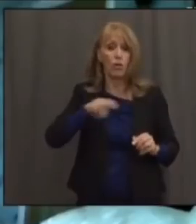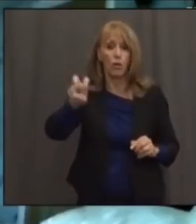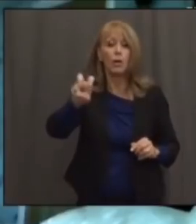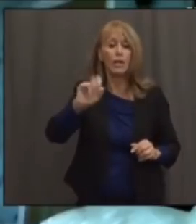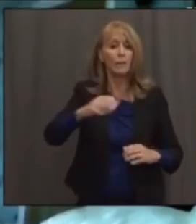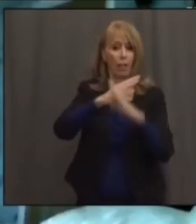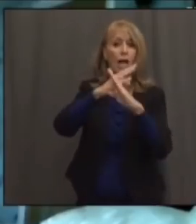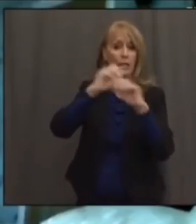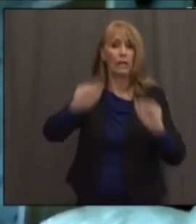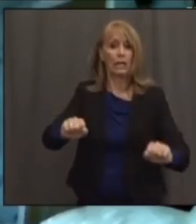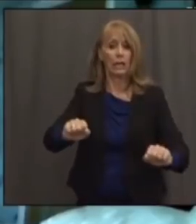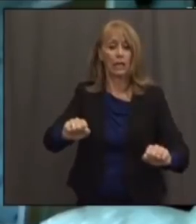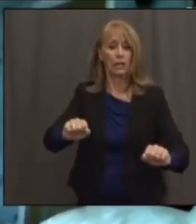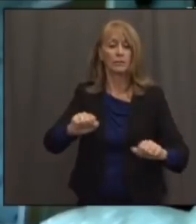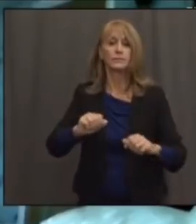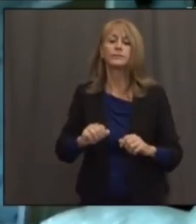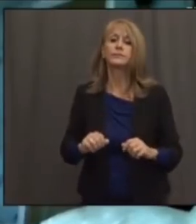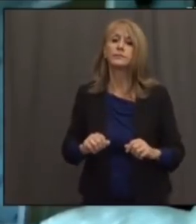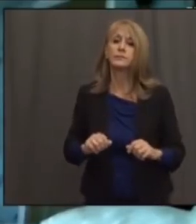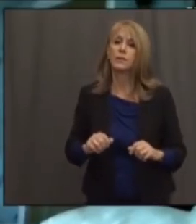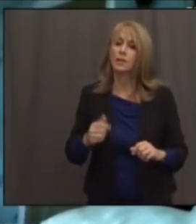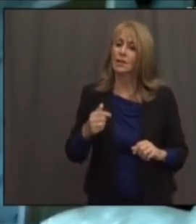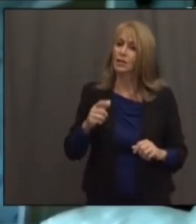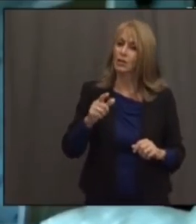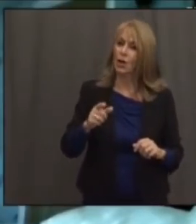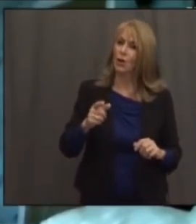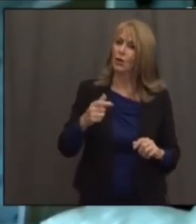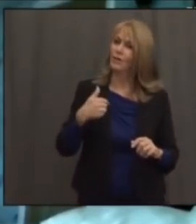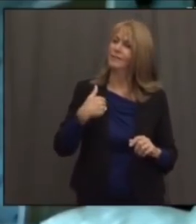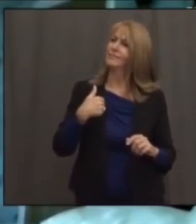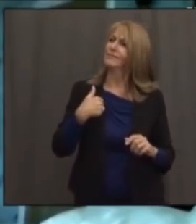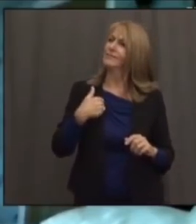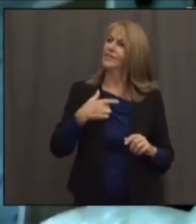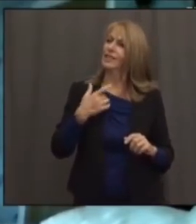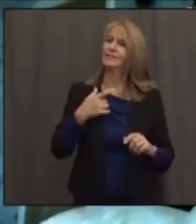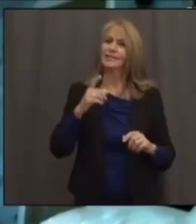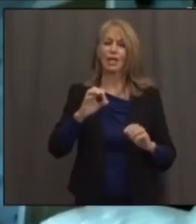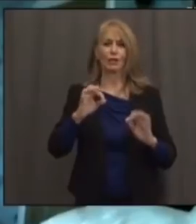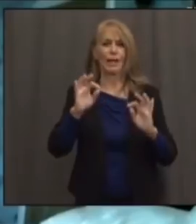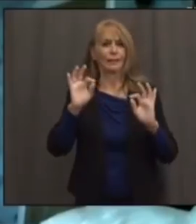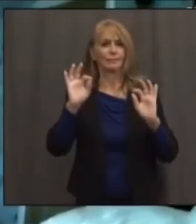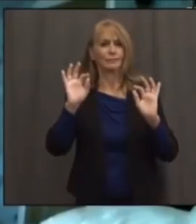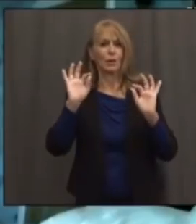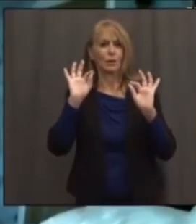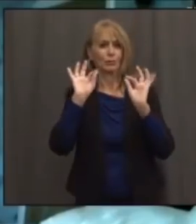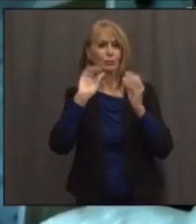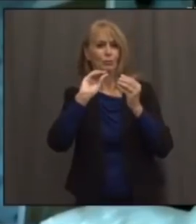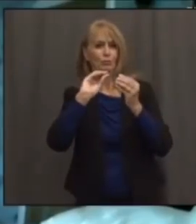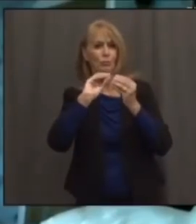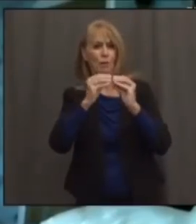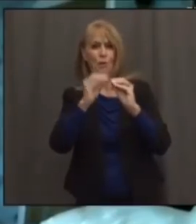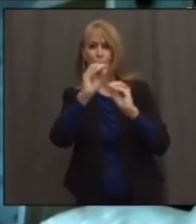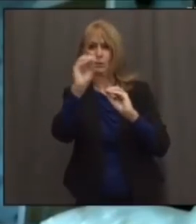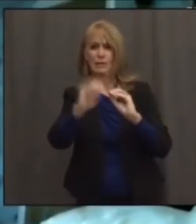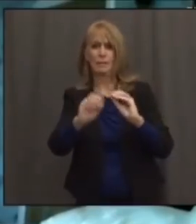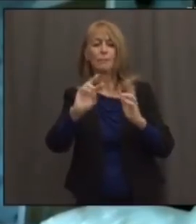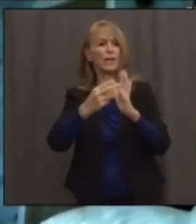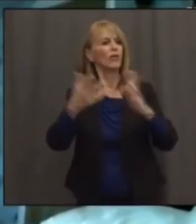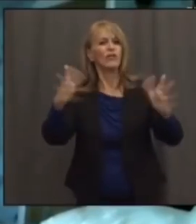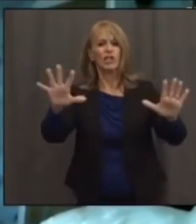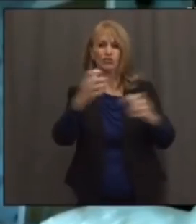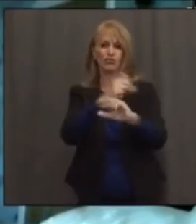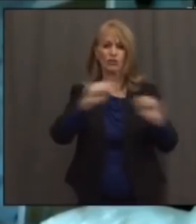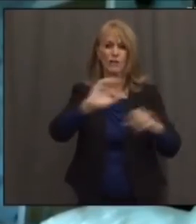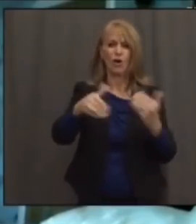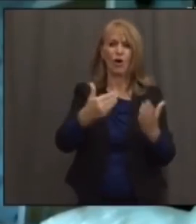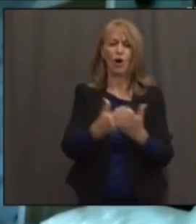And so then the question is there a magic number that we reach? And I think Scott, said raised many key issues